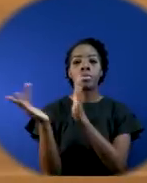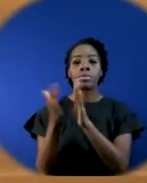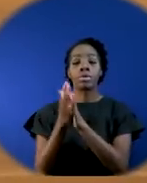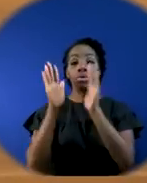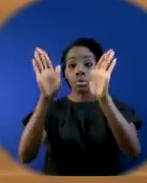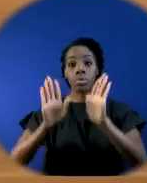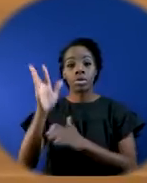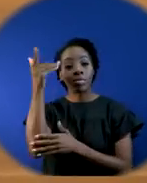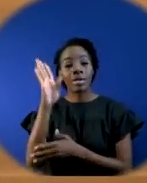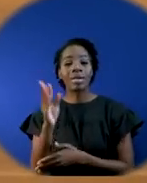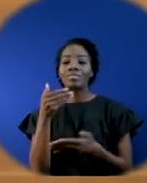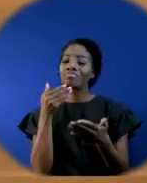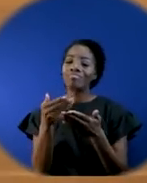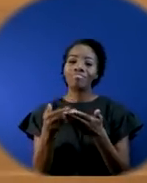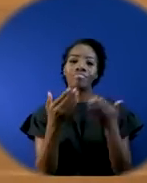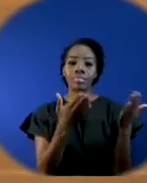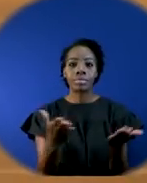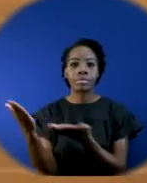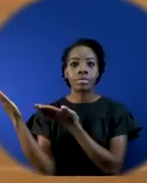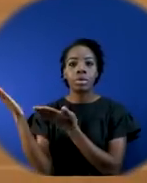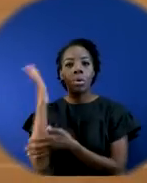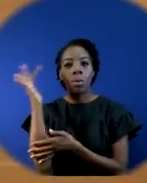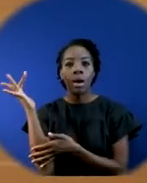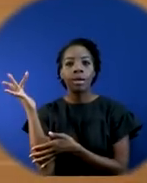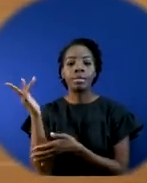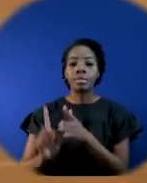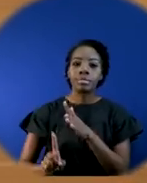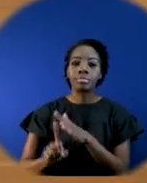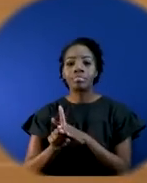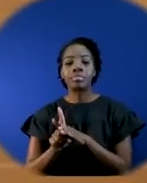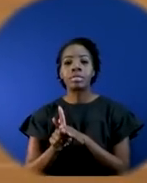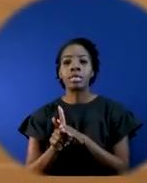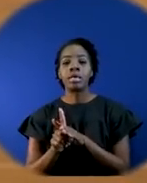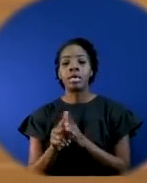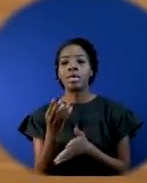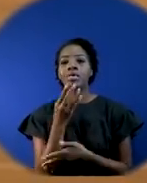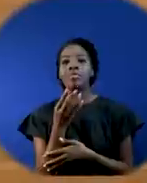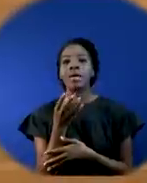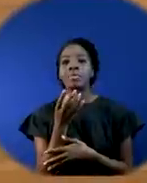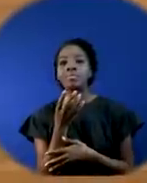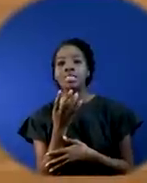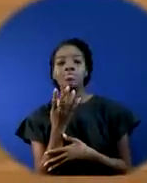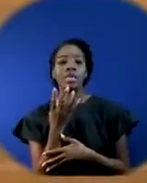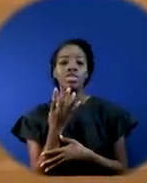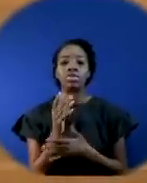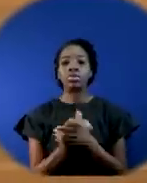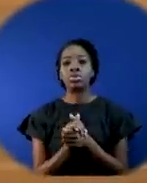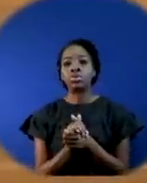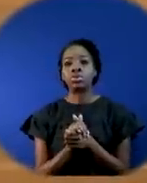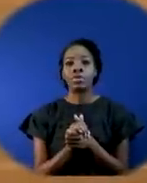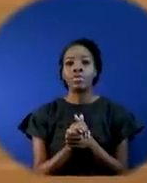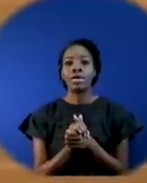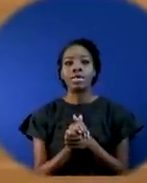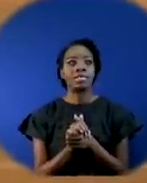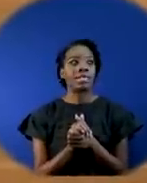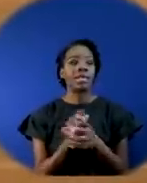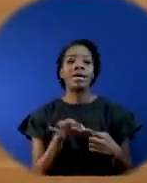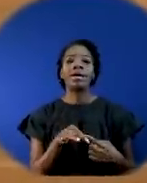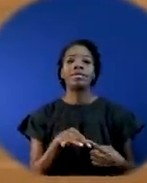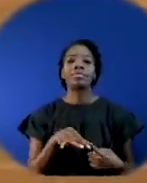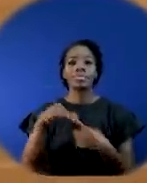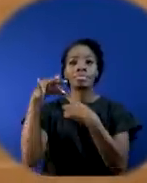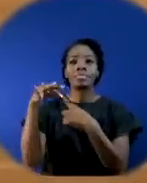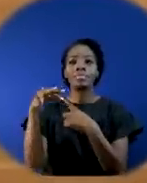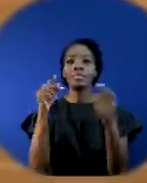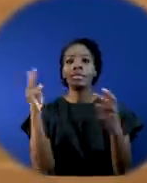and to give thanks to God for the presence of special guests who are with us on this Sunday. If this is your very